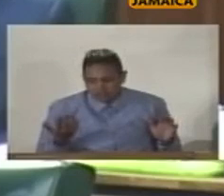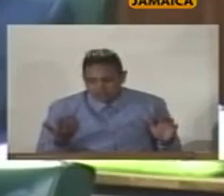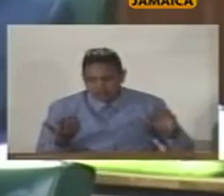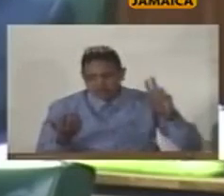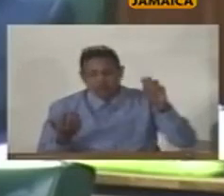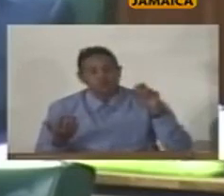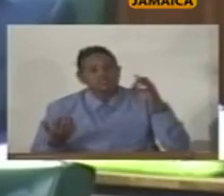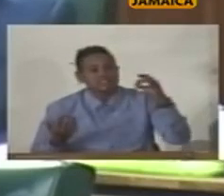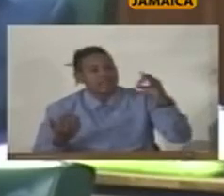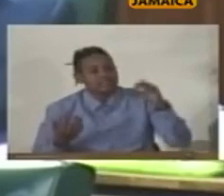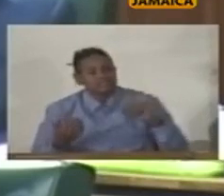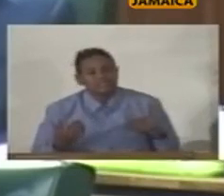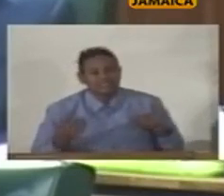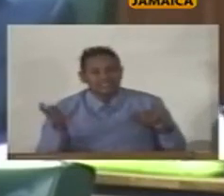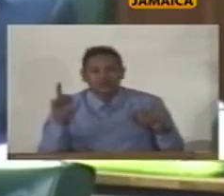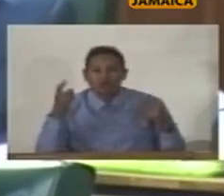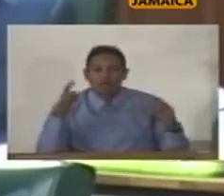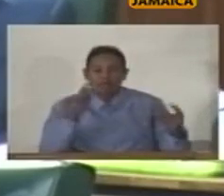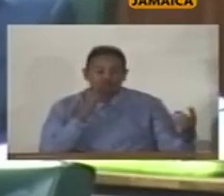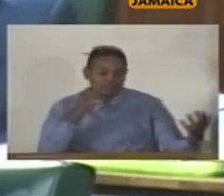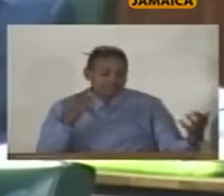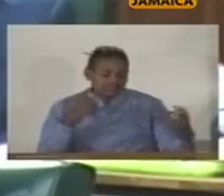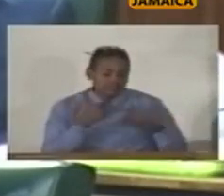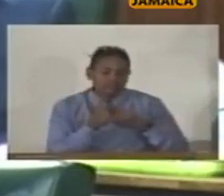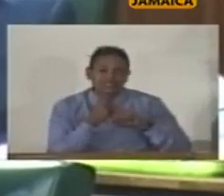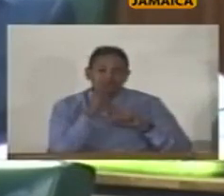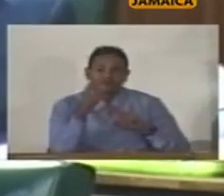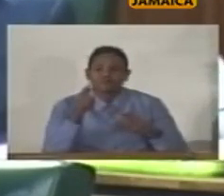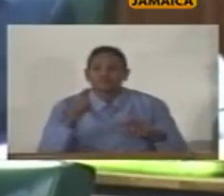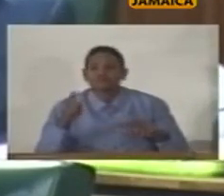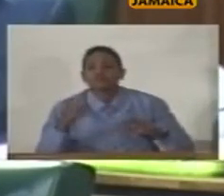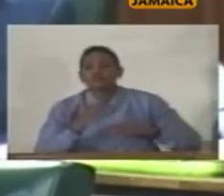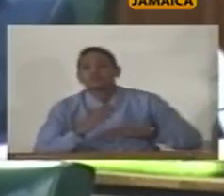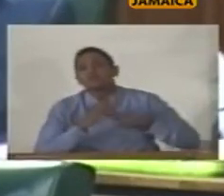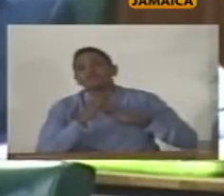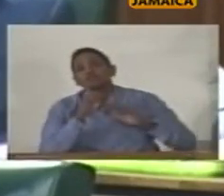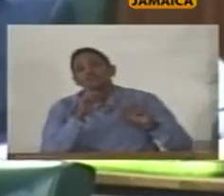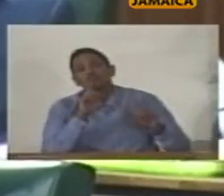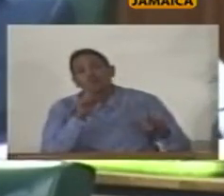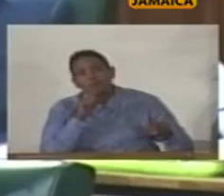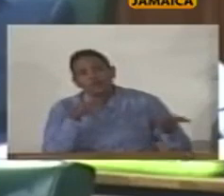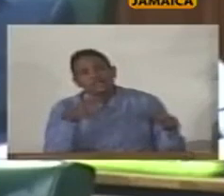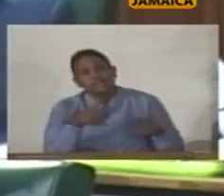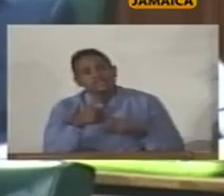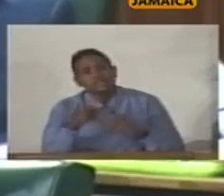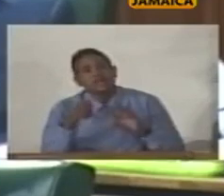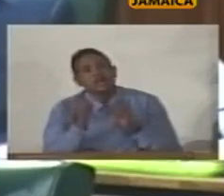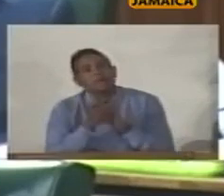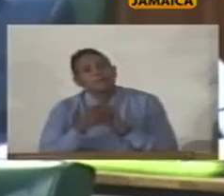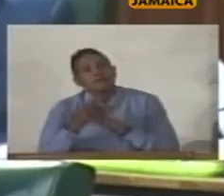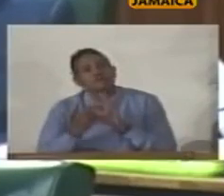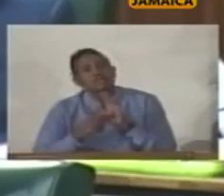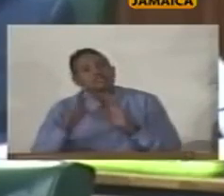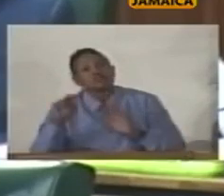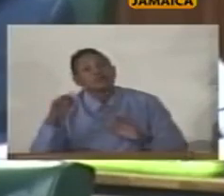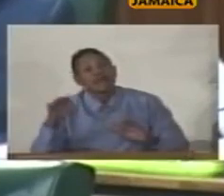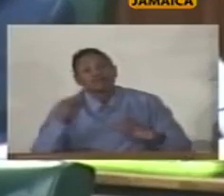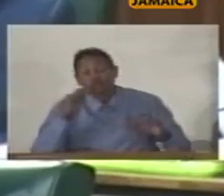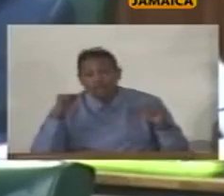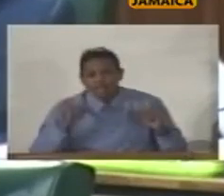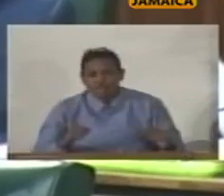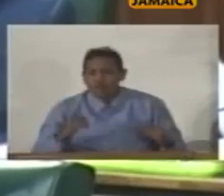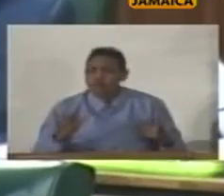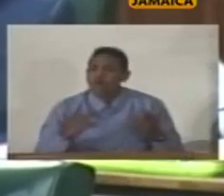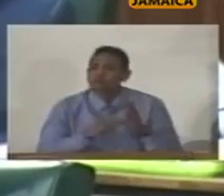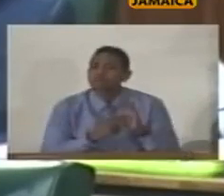2019. And whereas it is desirable that the Terrorism Prevention Reporting Entities Amendment Regulation 2019 be affirmed, now therefore